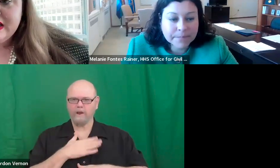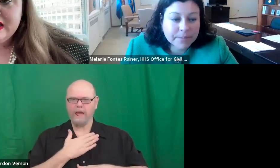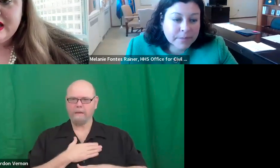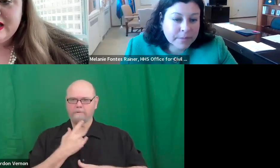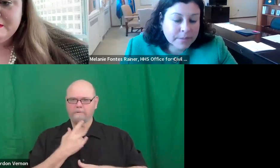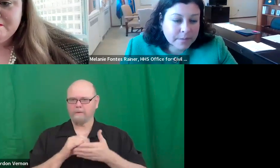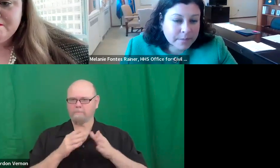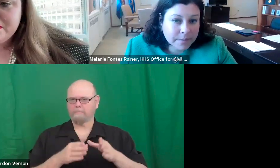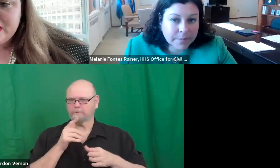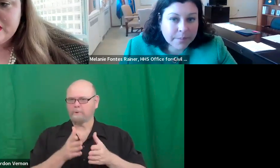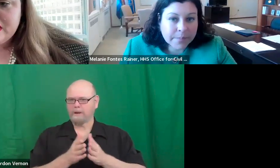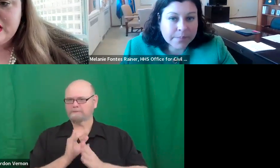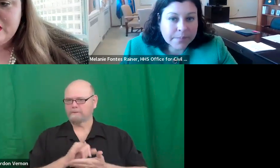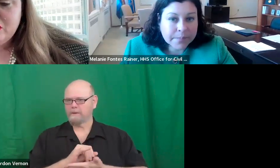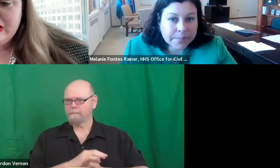that.